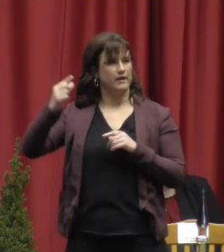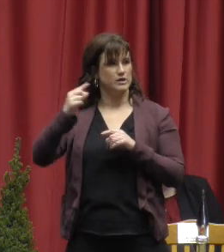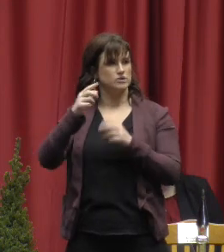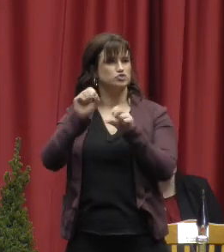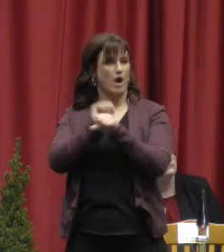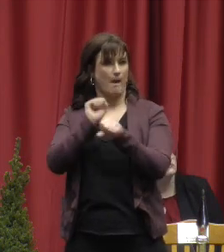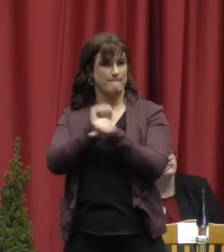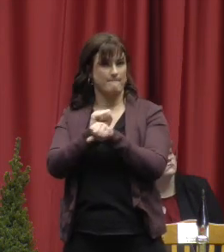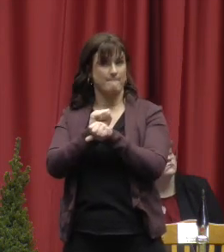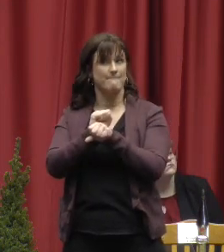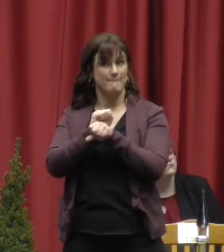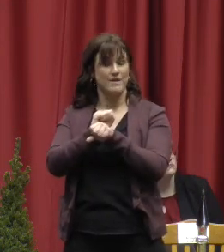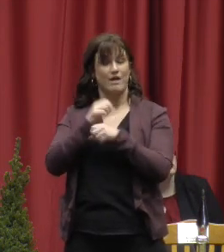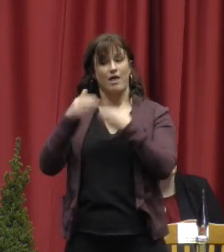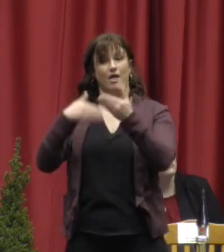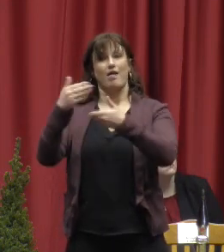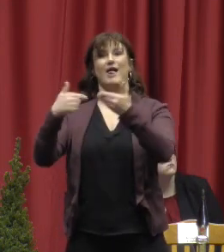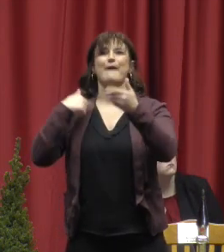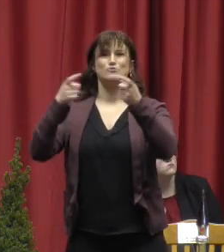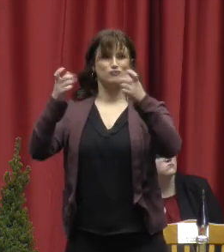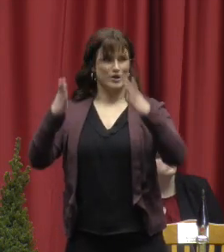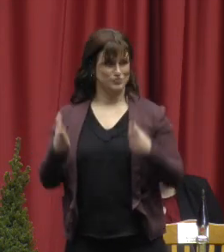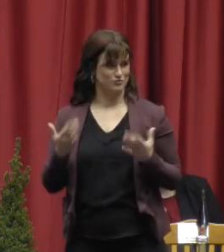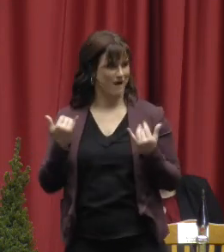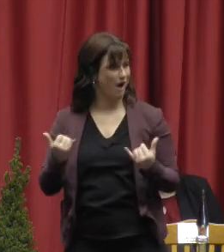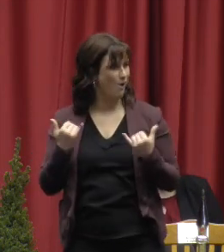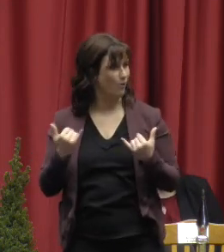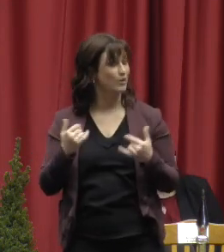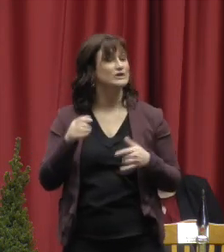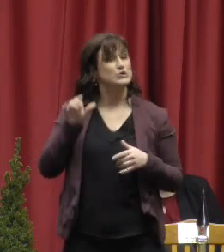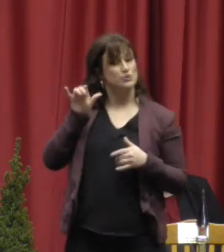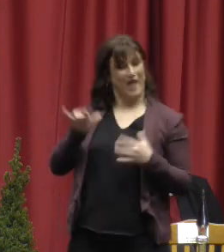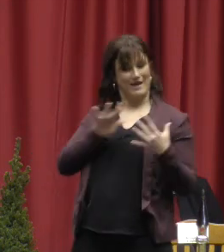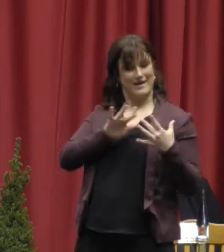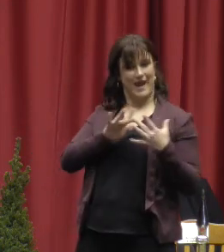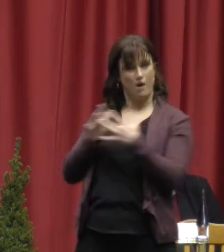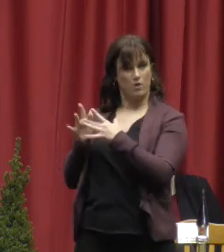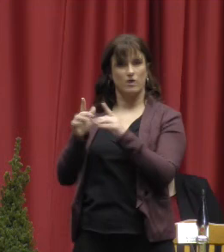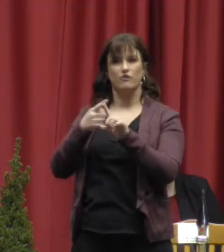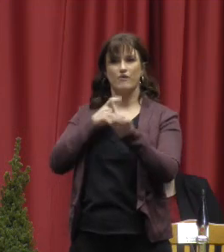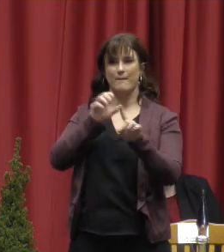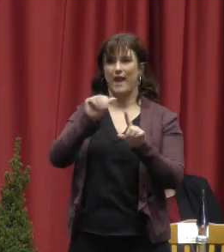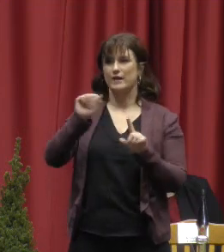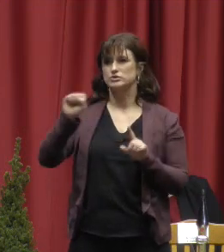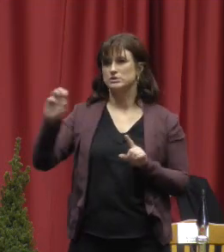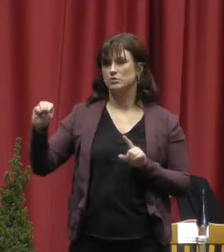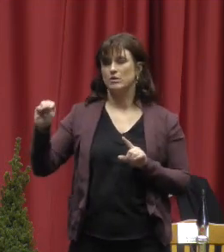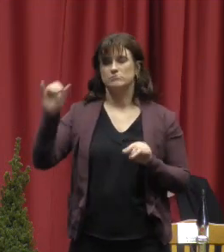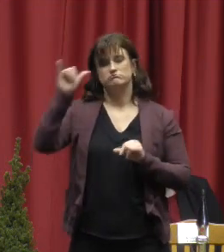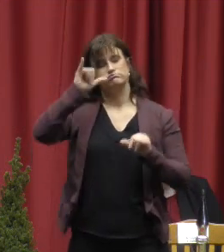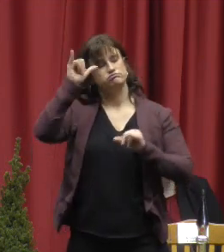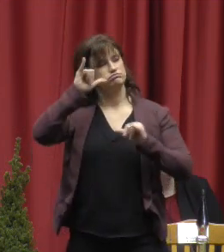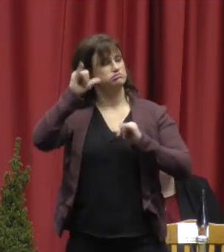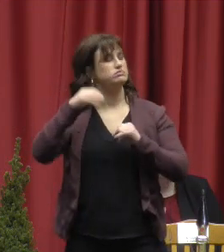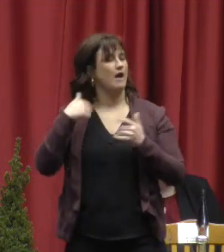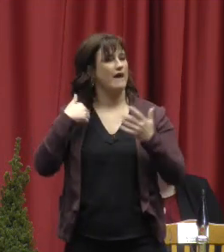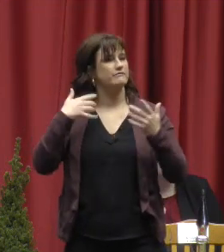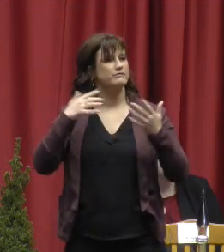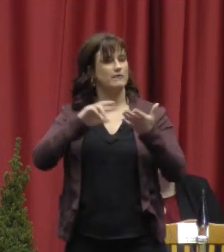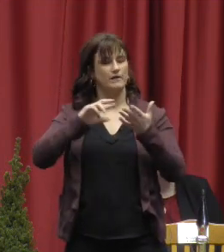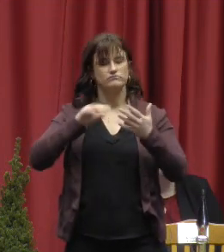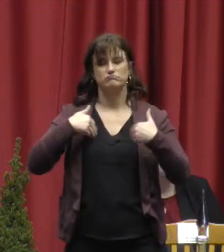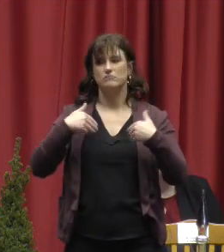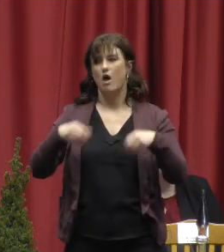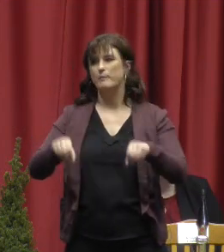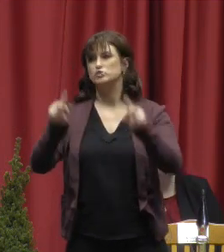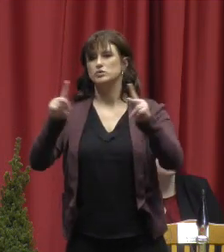Alumni Association and broad network Anderson has to offer, I've had the gratifying opportunity to work closely with Albuquerque's future leaders